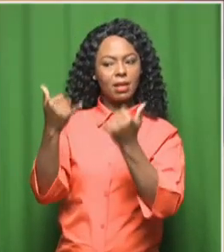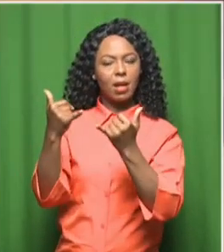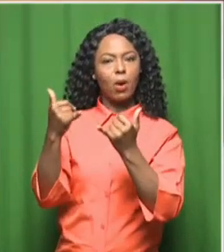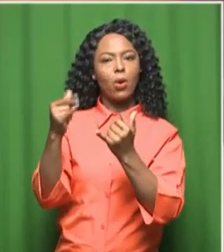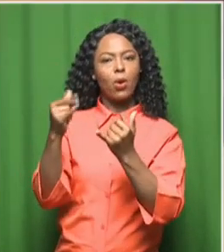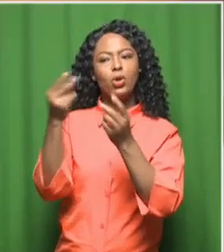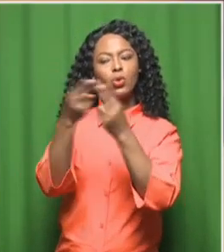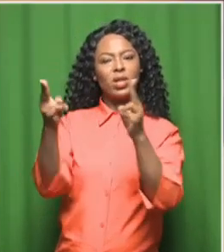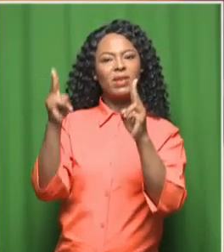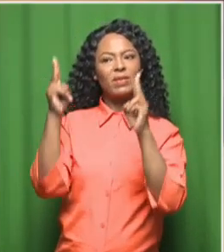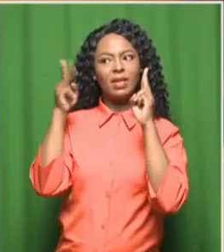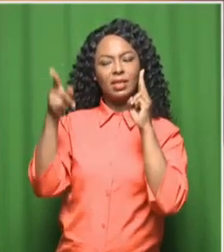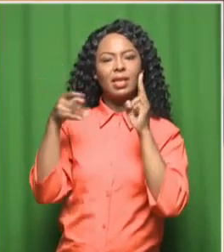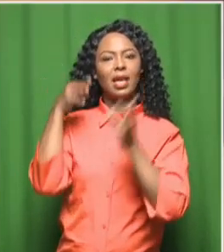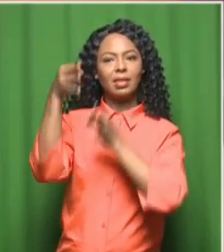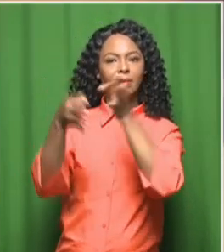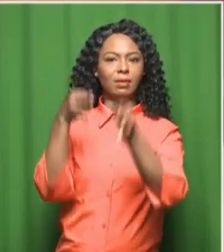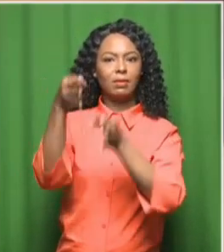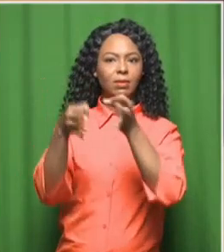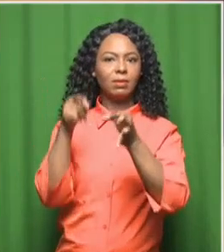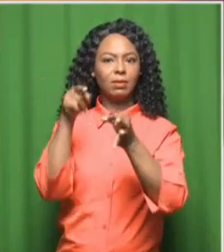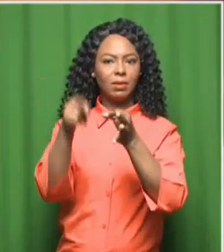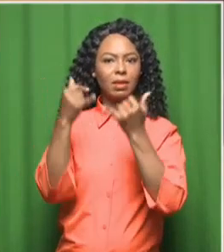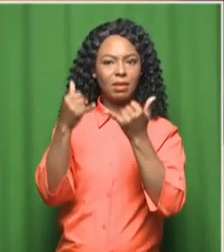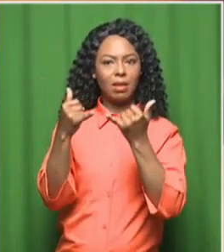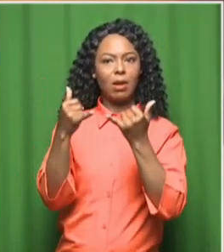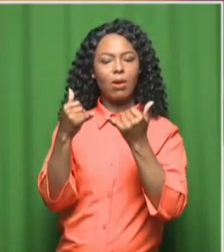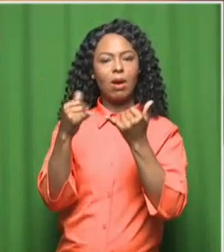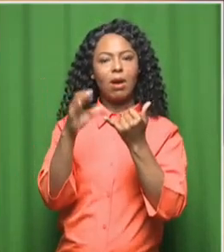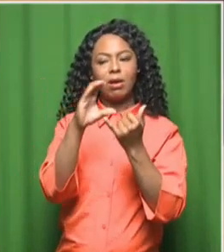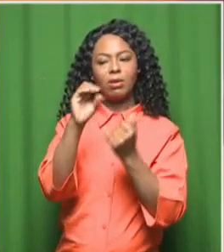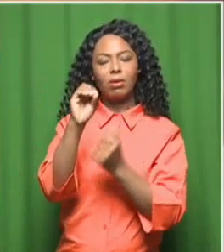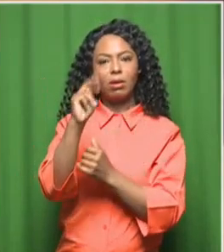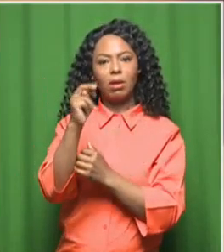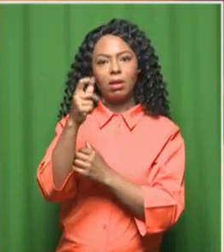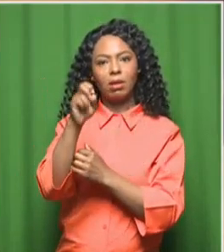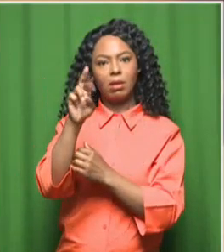what counter-cyclical fiscal policy is.